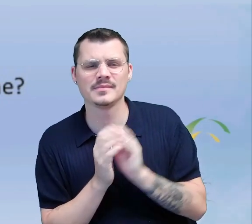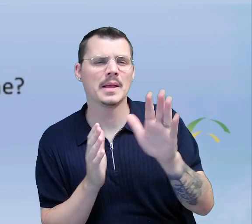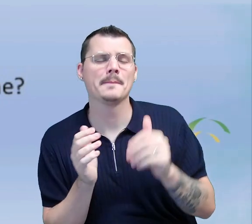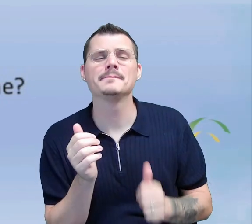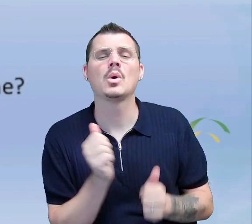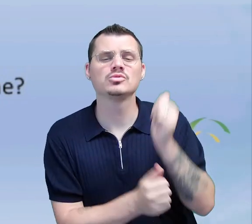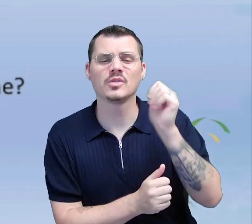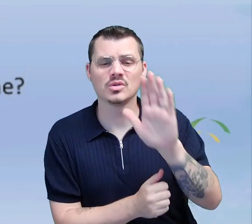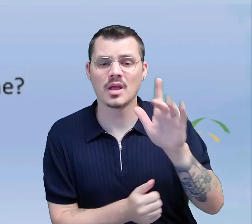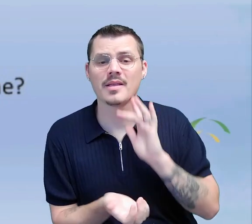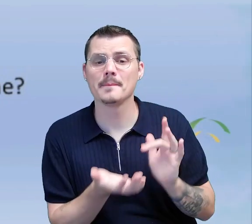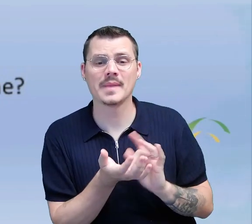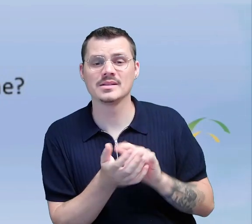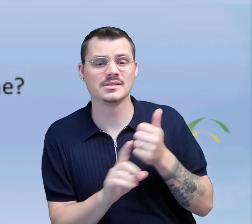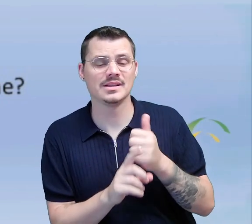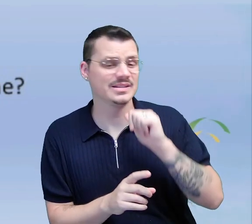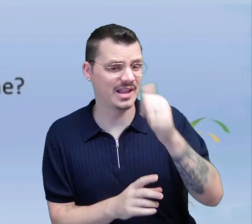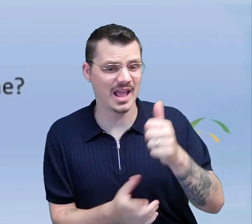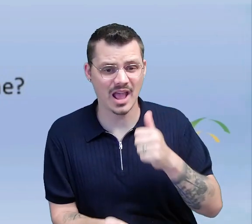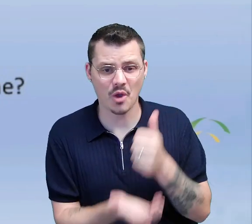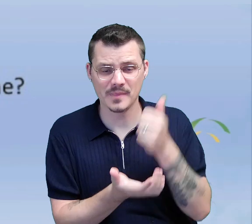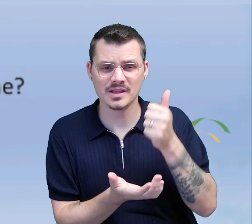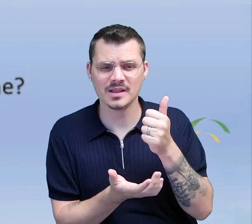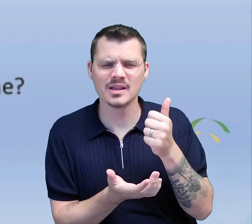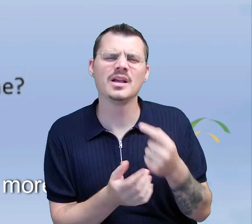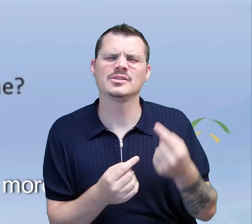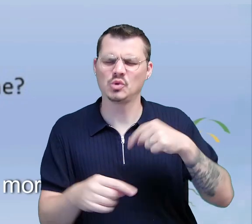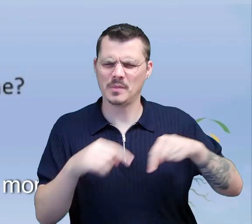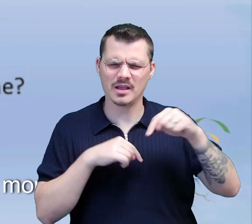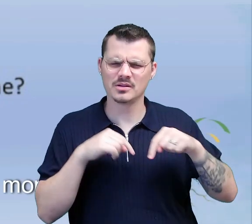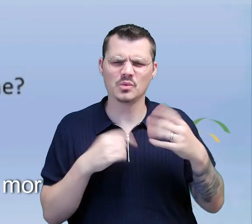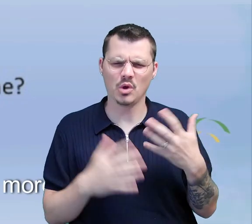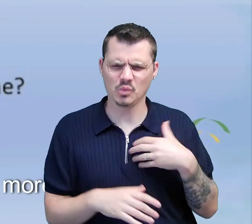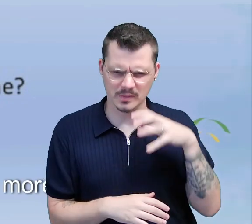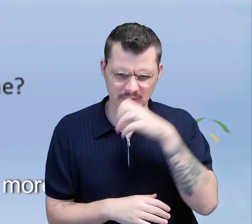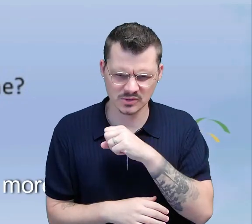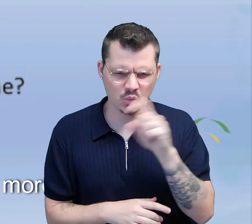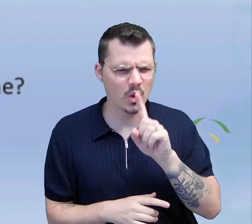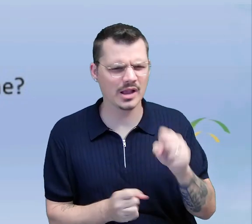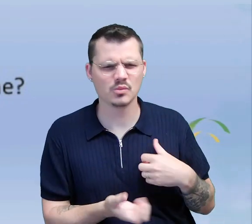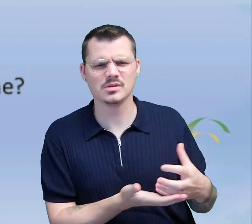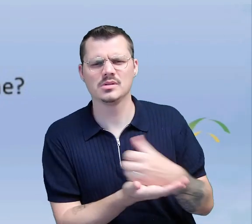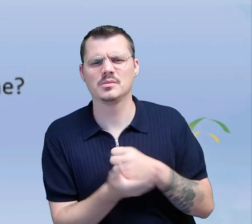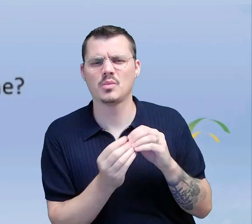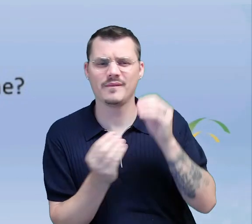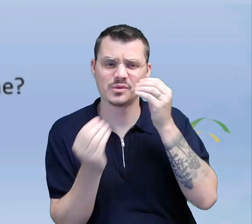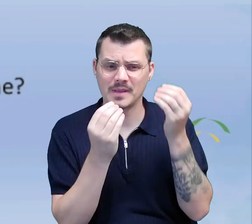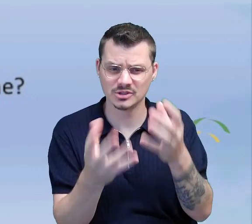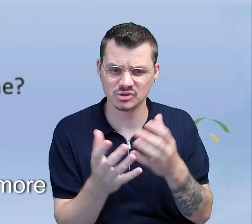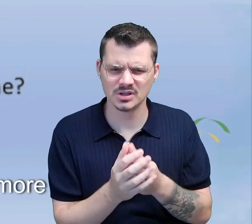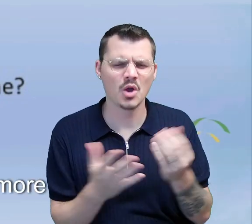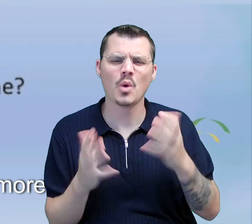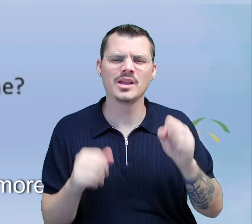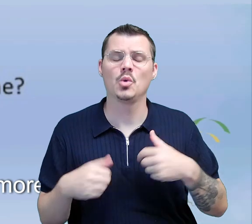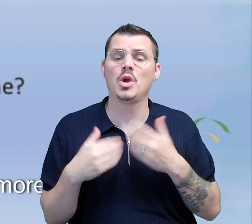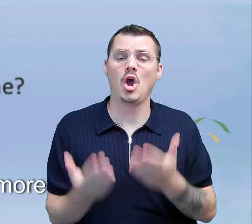And most of all, if a medicine isn't helping, let's go back. What did we miss? Where can we get more information?